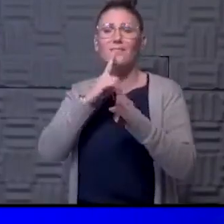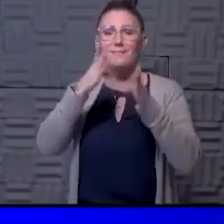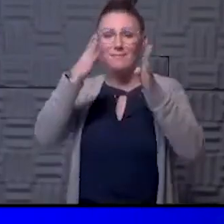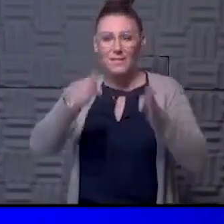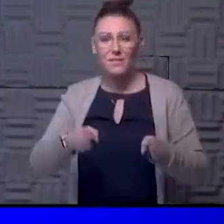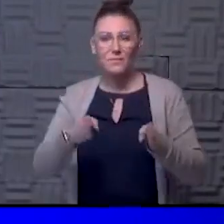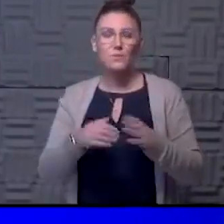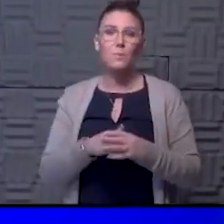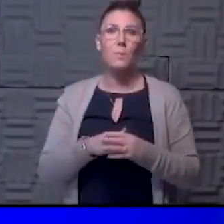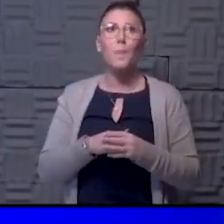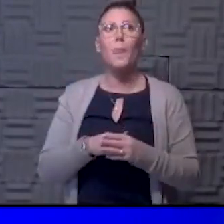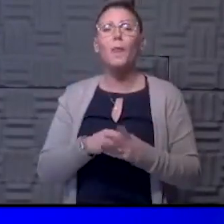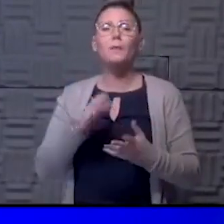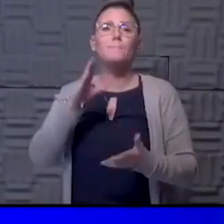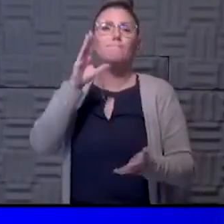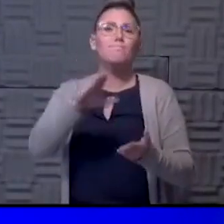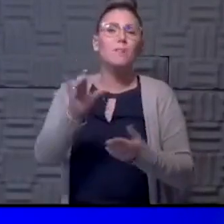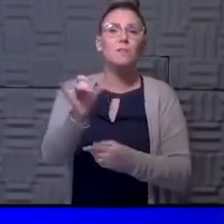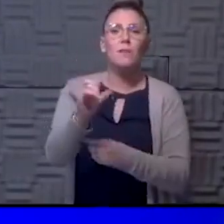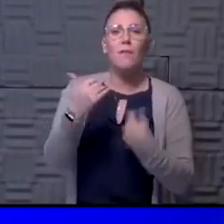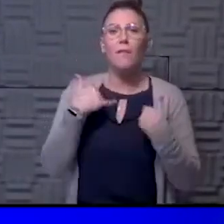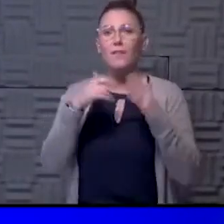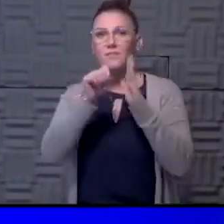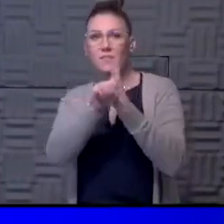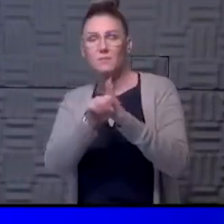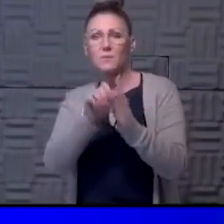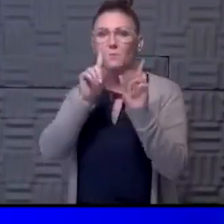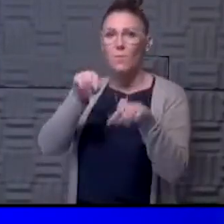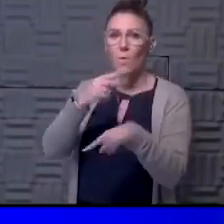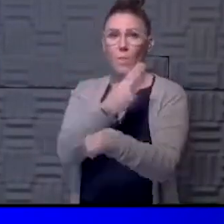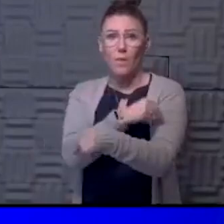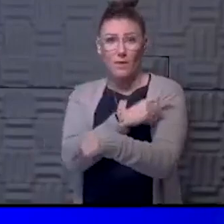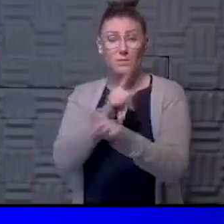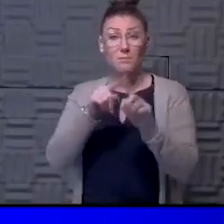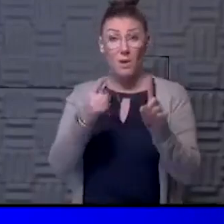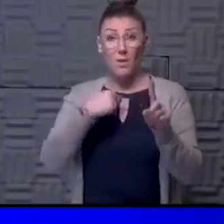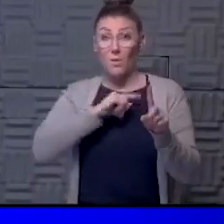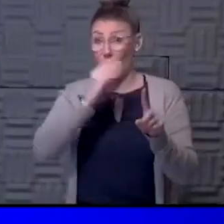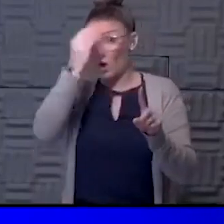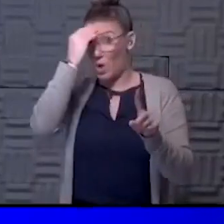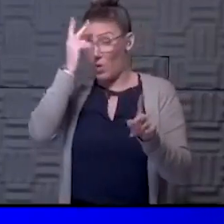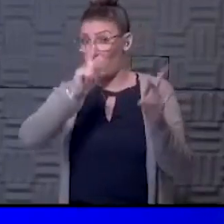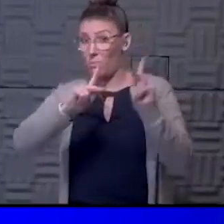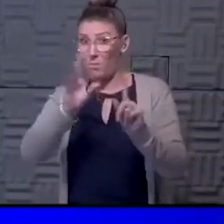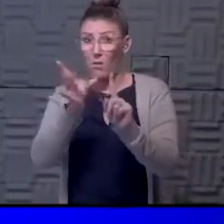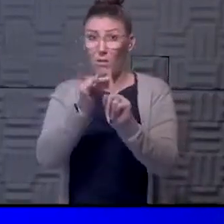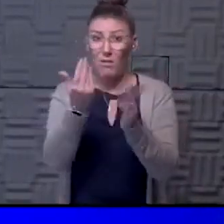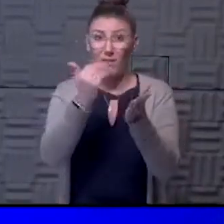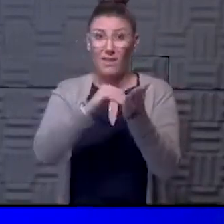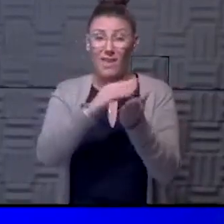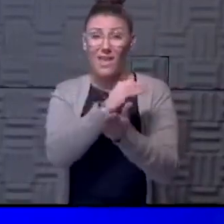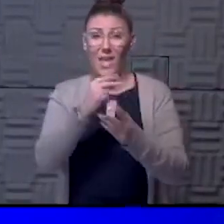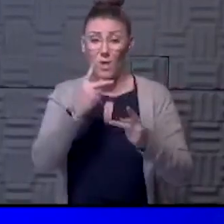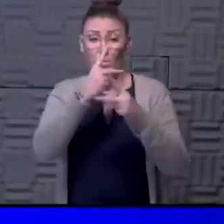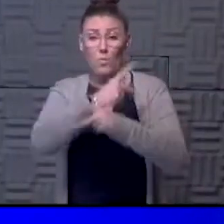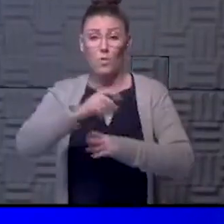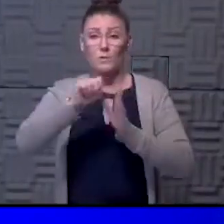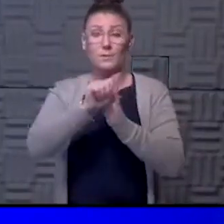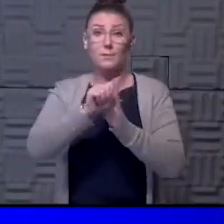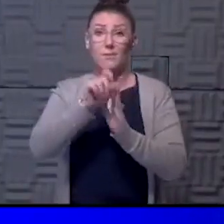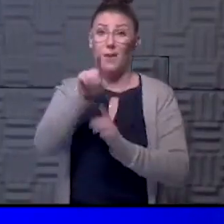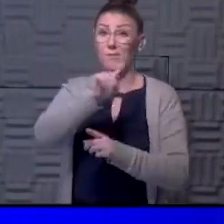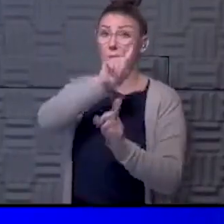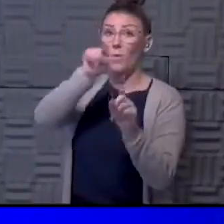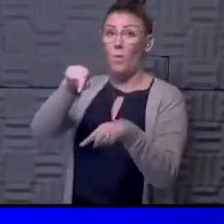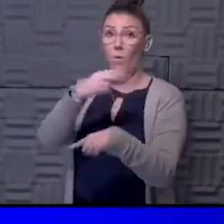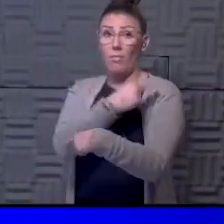be less likely to have symptoms and have to go to the hospital, but we know there are people who have reinfection who have worse symptoms and have to go to the hospital and